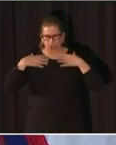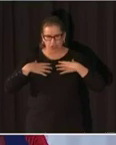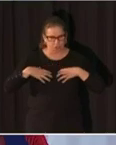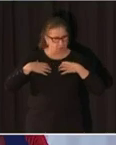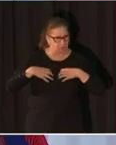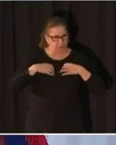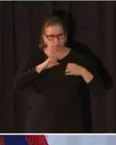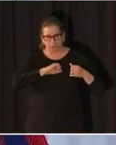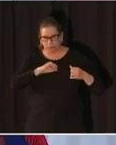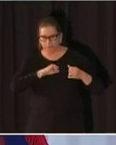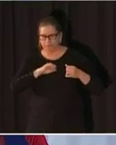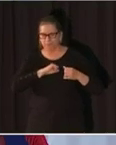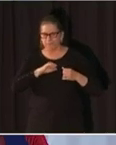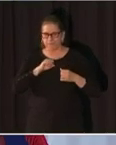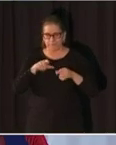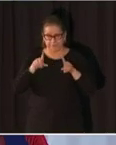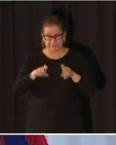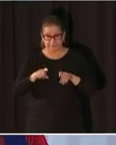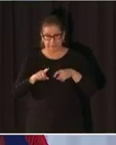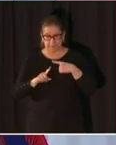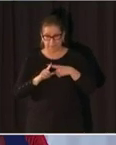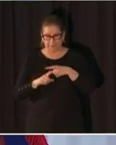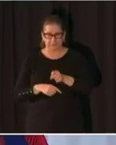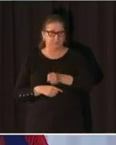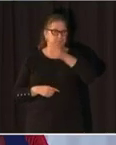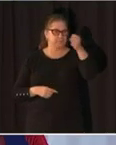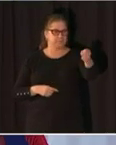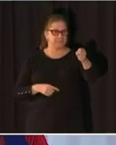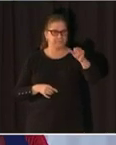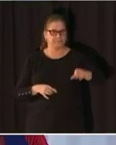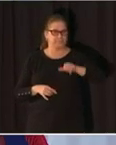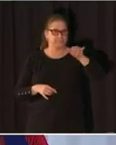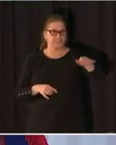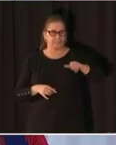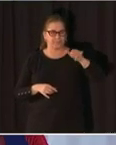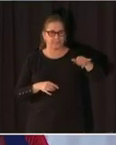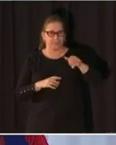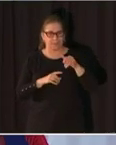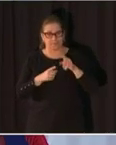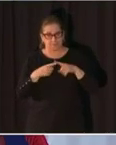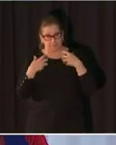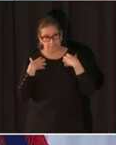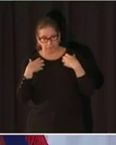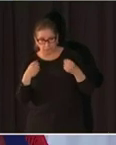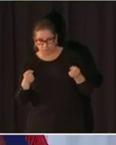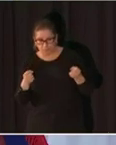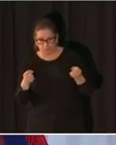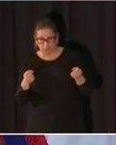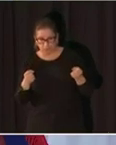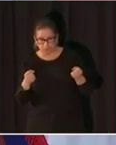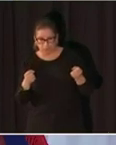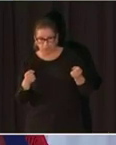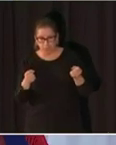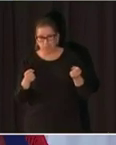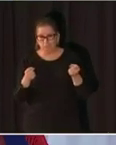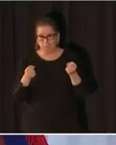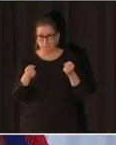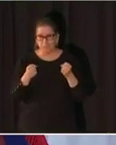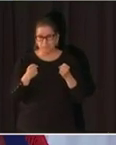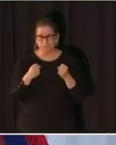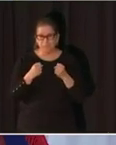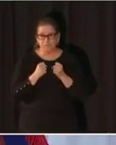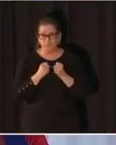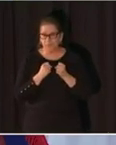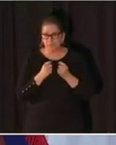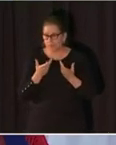as Dr. Nesbitt said earlier, where they would normally be at home recovering from the disease, they'll be in the hotel rooms recovering from the